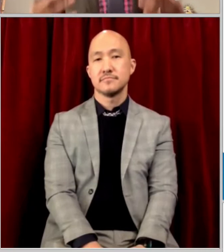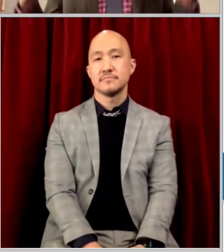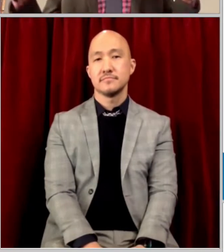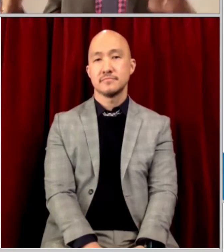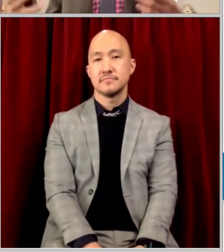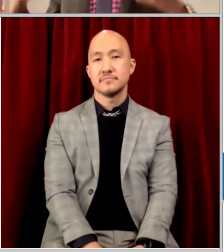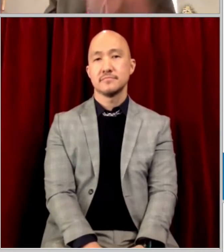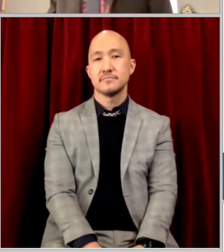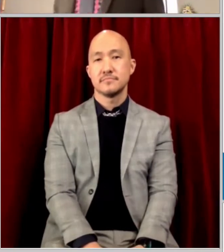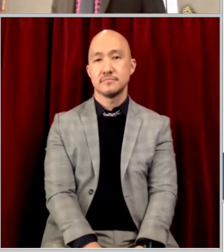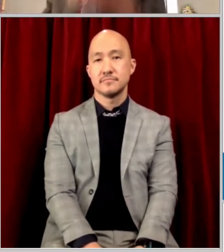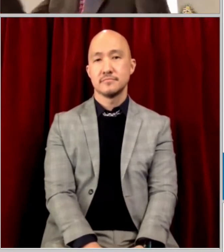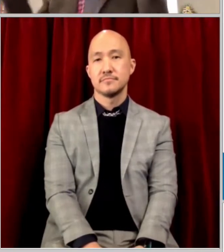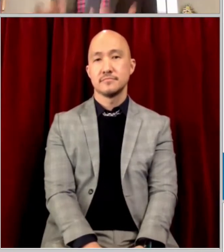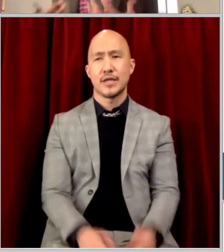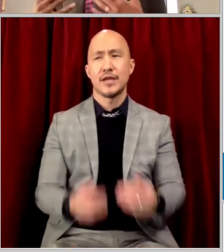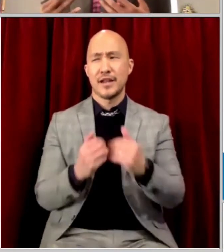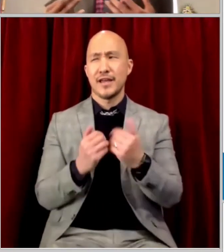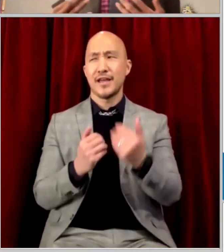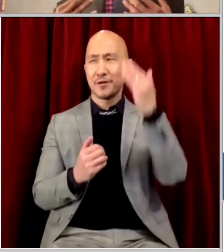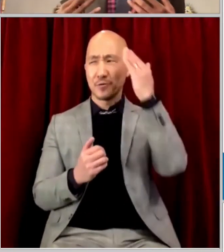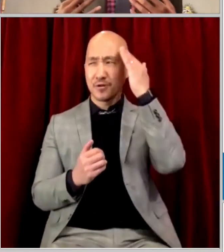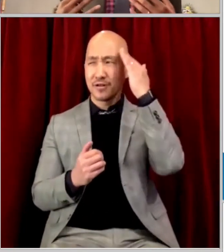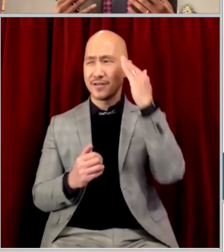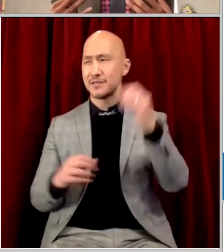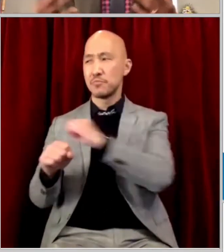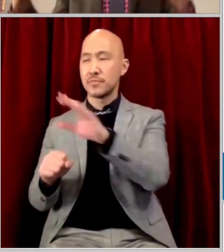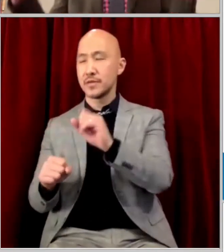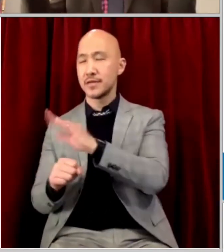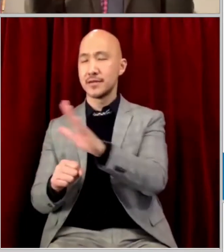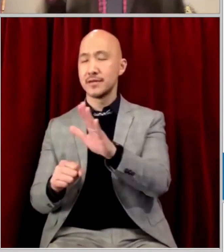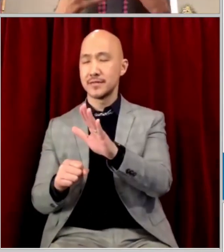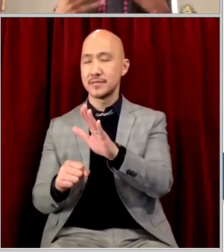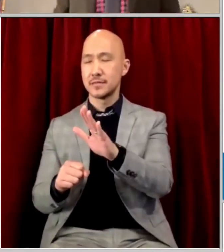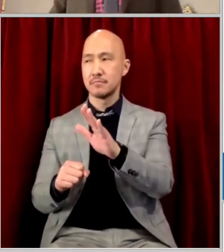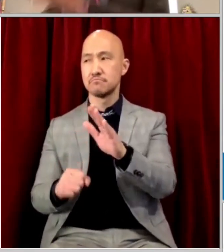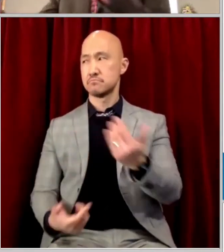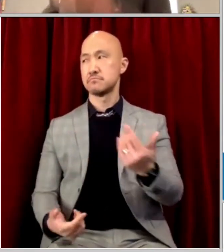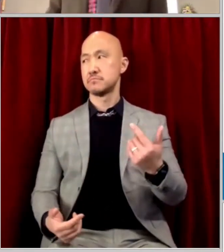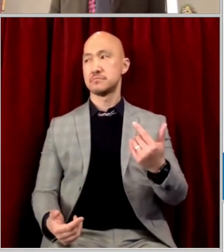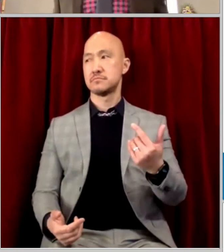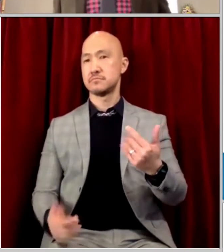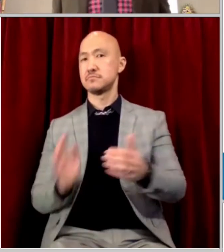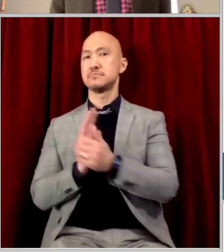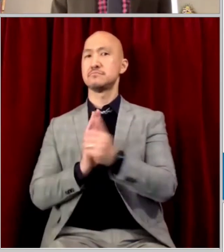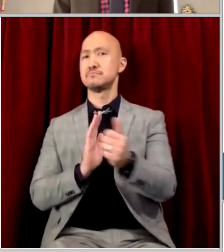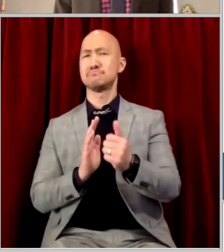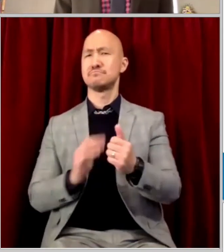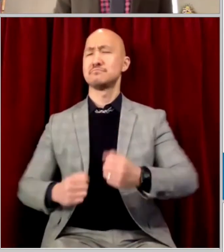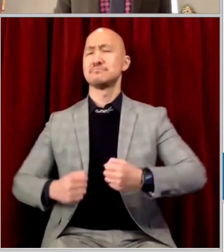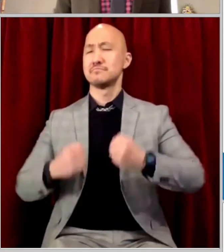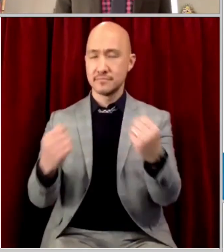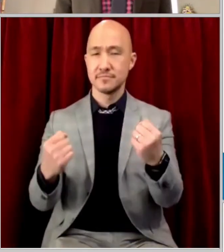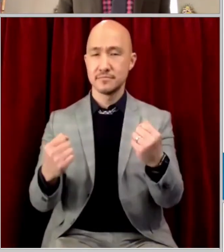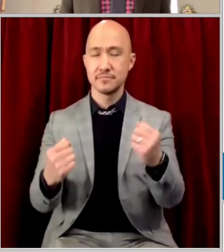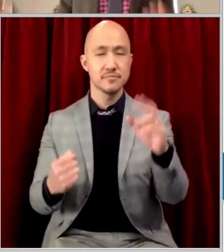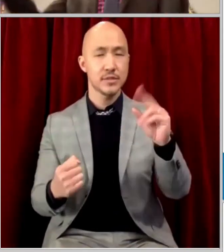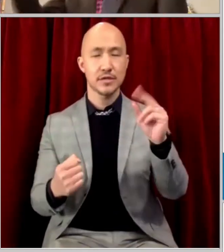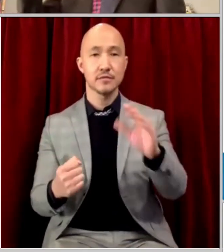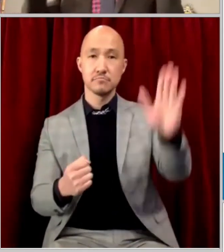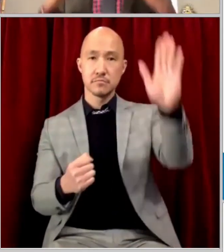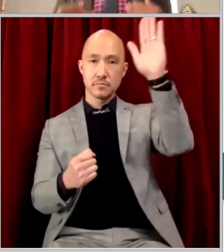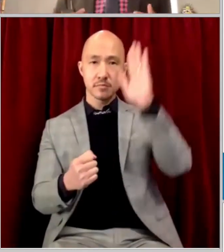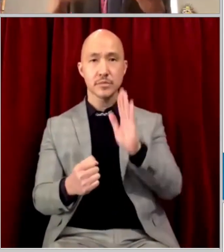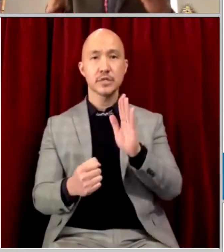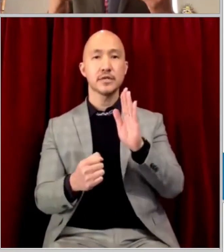is really God in you. It has nothing to do with you, right? Because if it was up to us, we'd probably be down with whatever they do. But